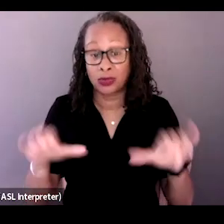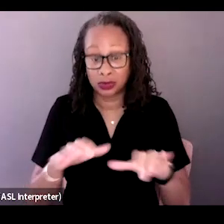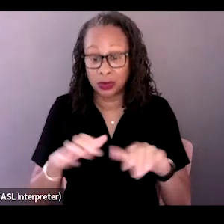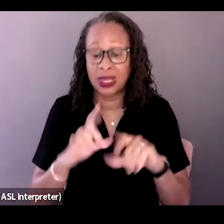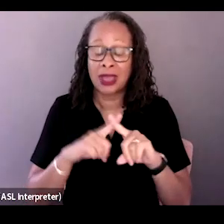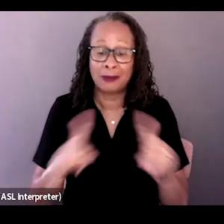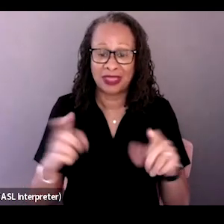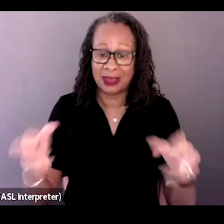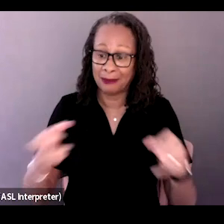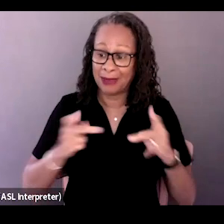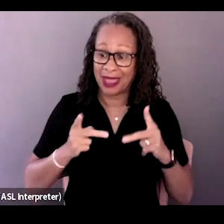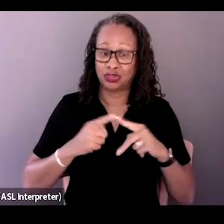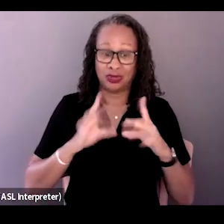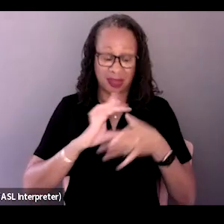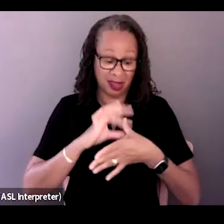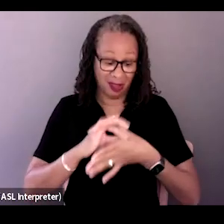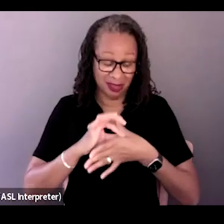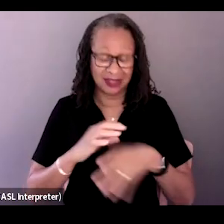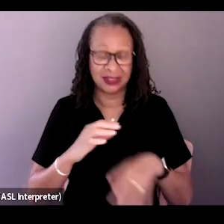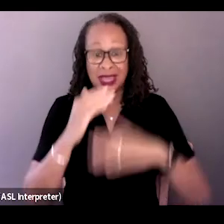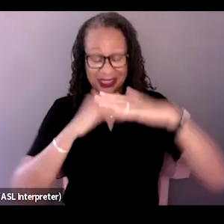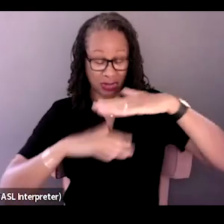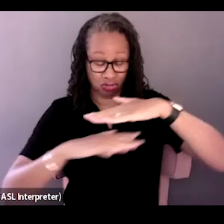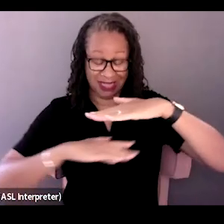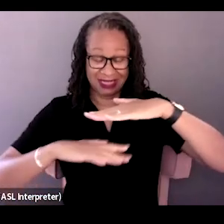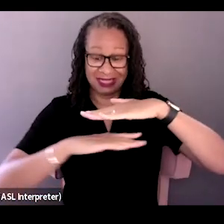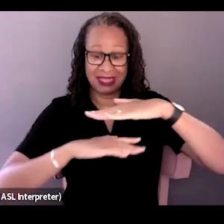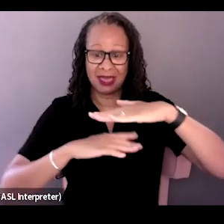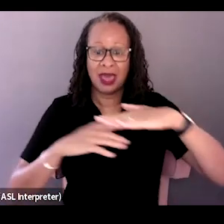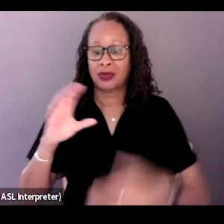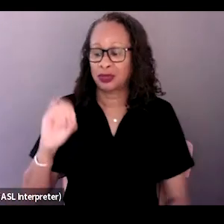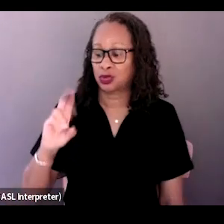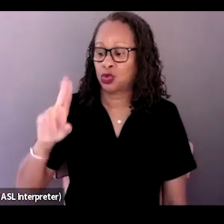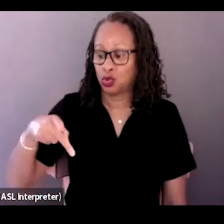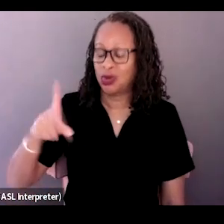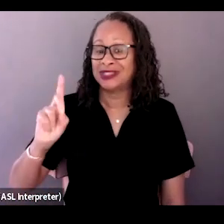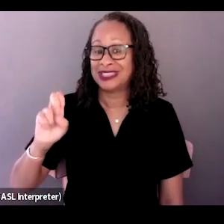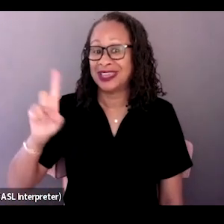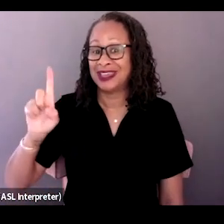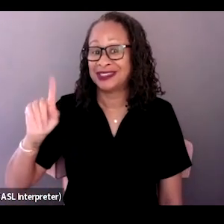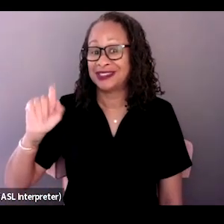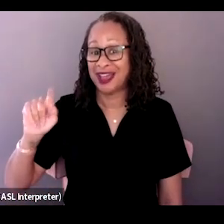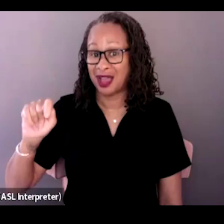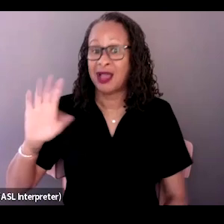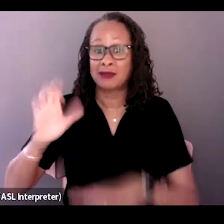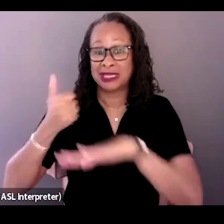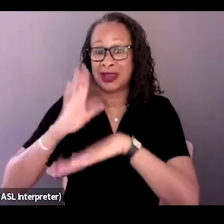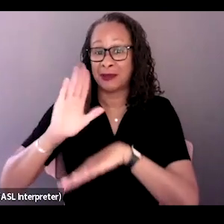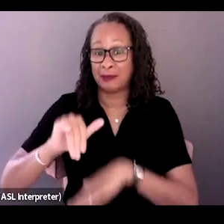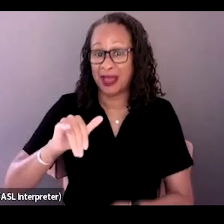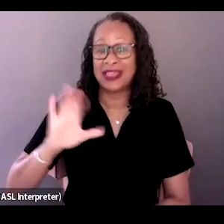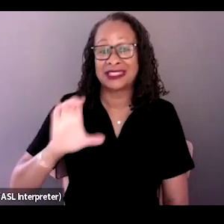to come back to sort of the context is that underneath, there was a coup d'etat being staged by the CIA. You had the two brothers, right? You